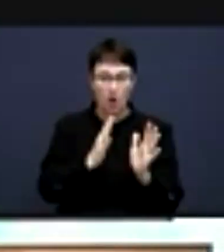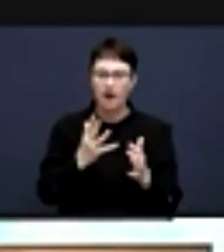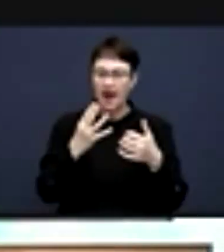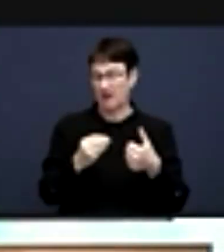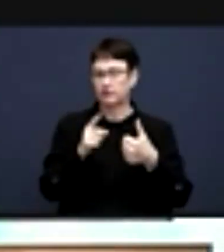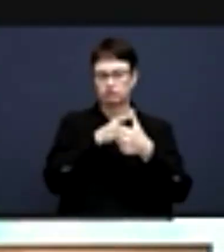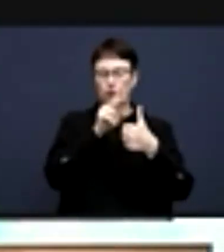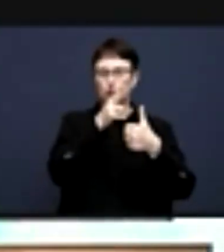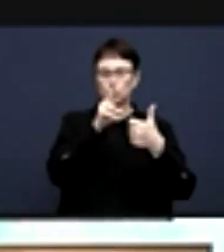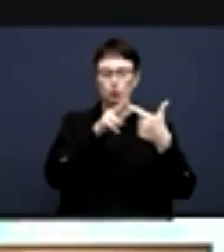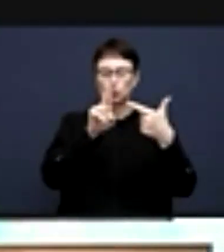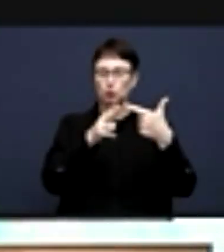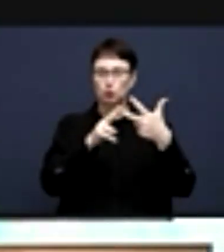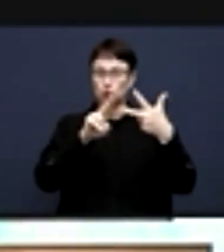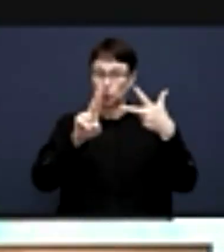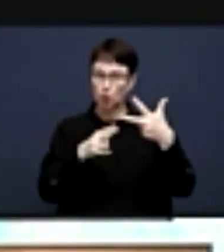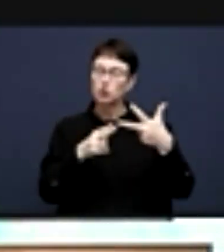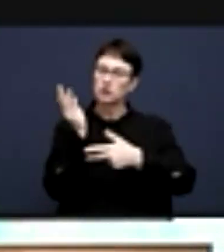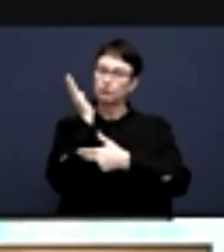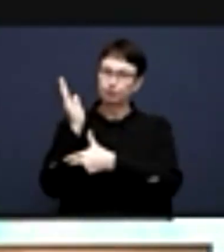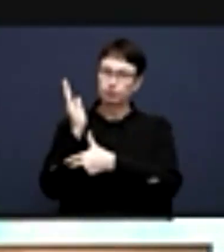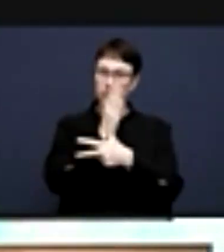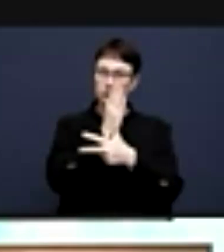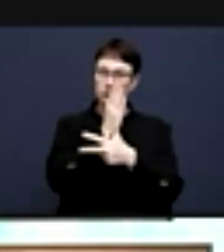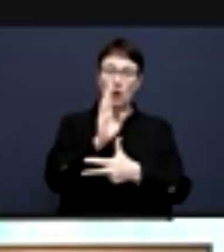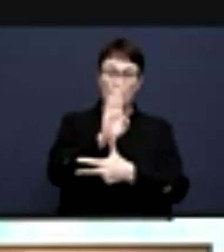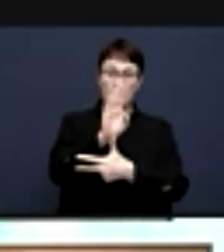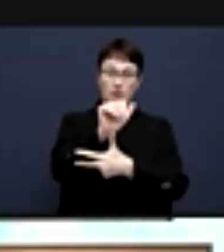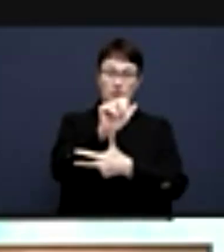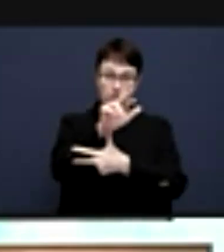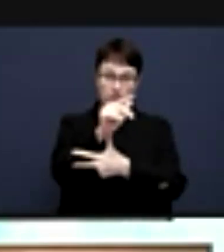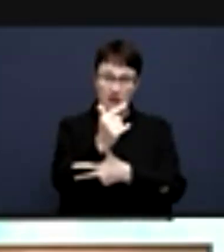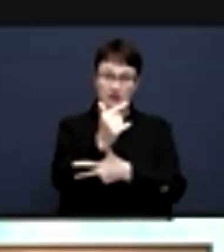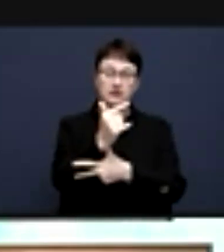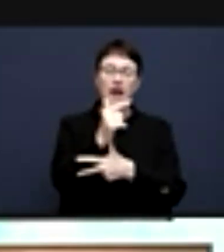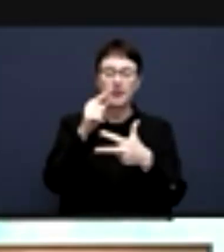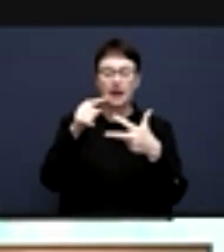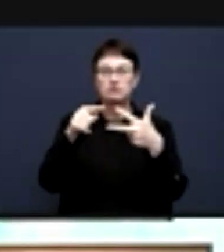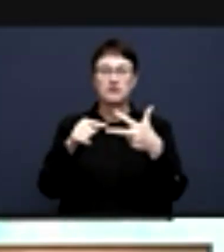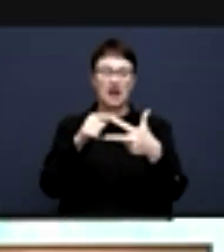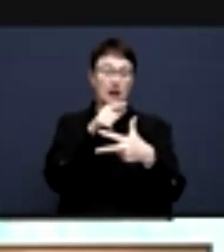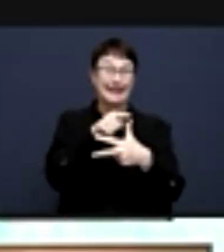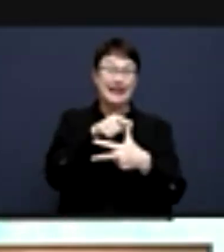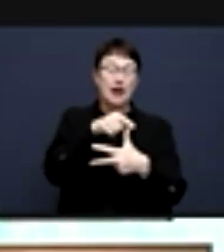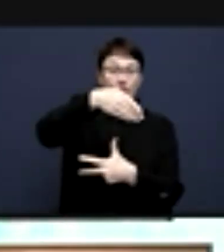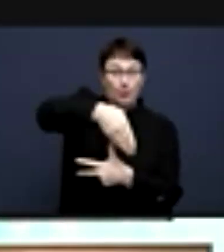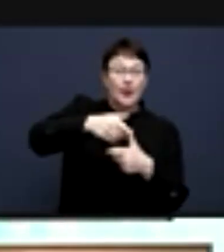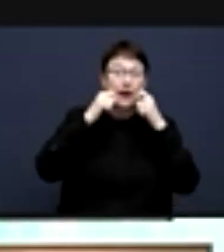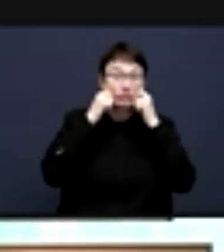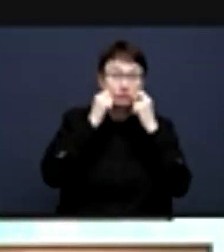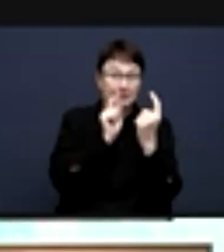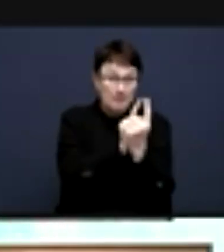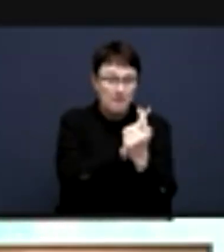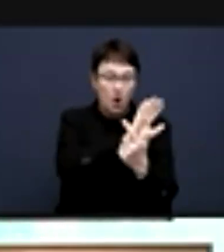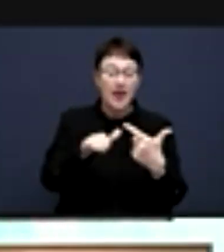from different parts of Europe. We will have Bart here with us, and then 2 speakers online, which I hope we have with us already. And then